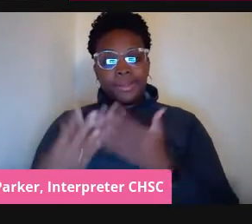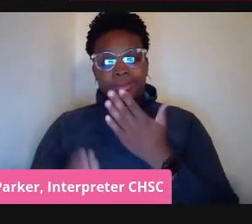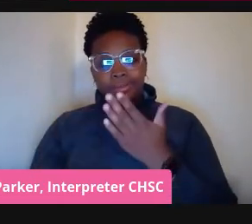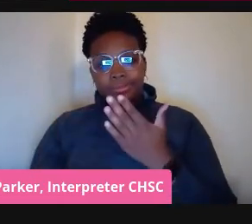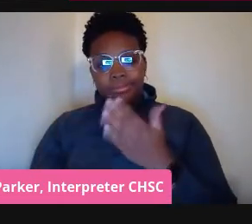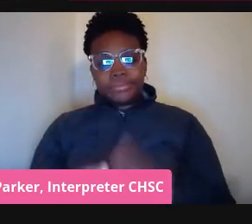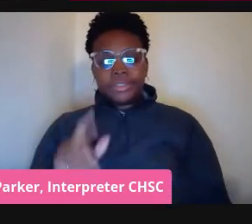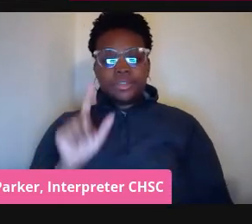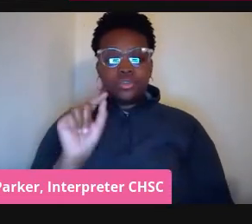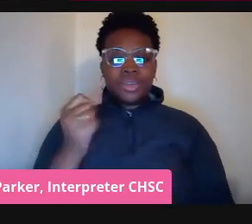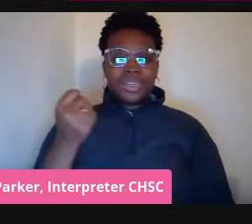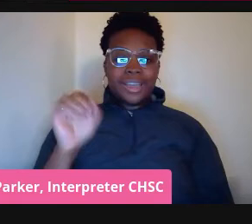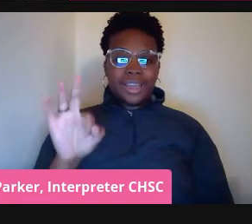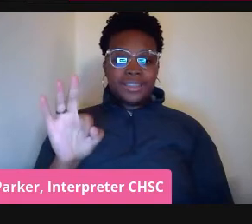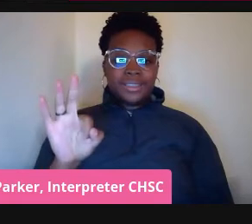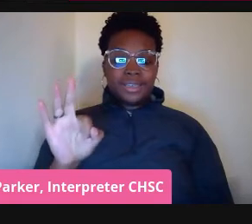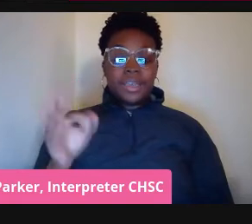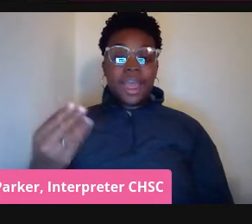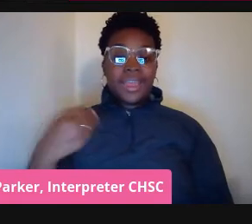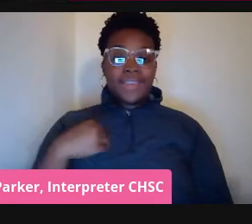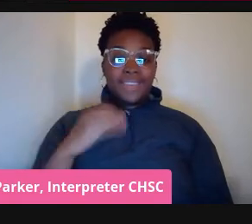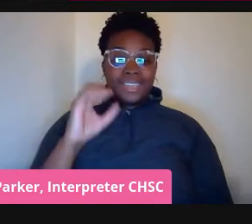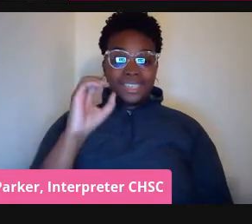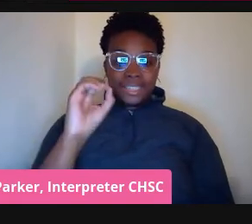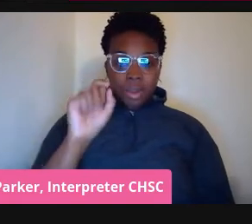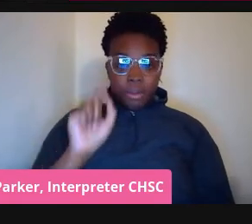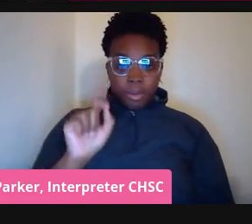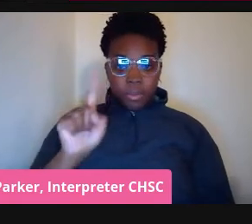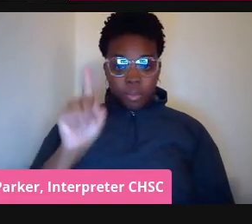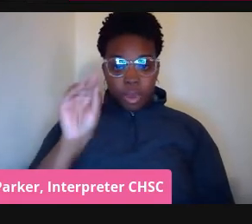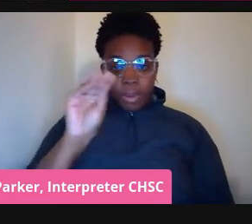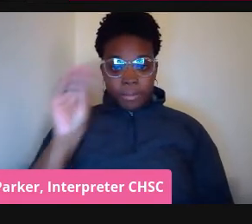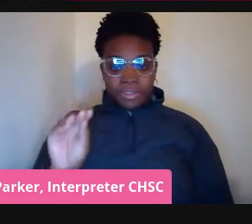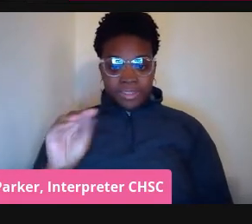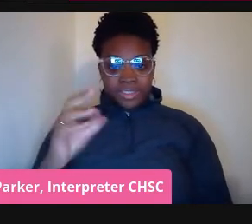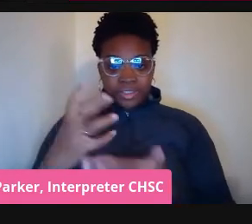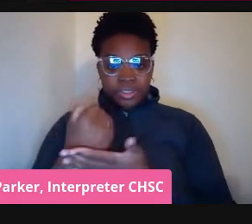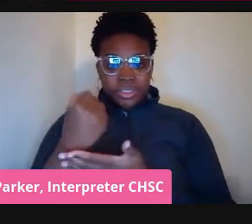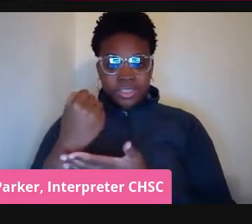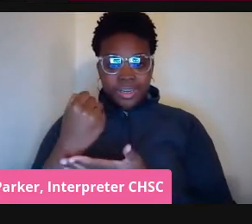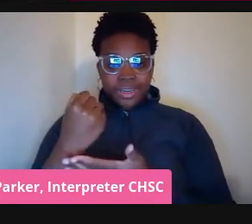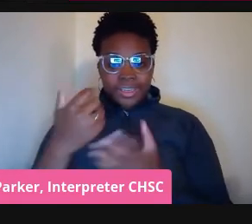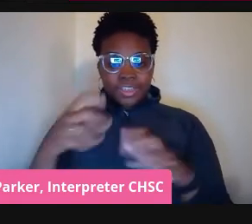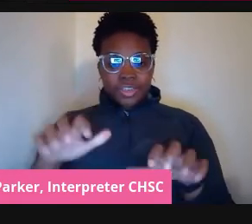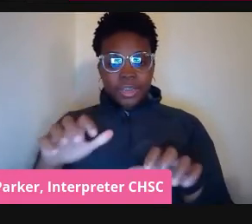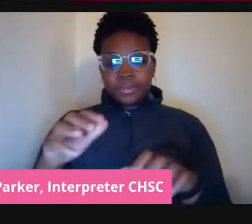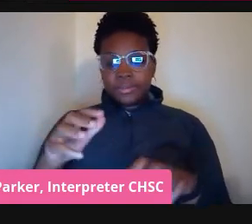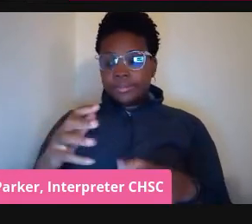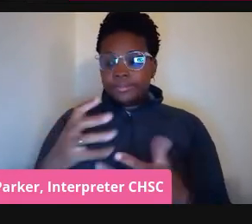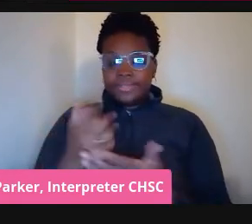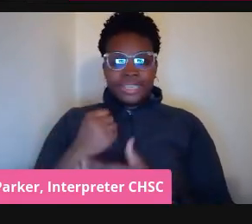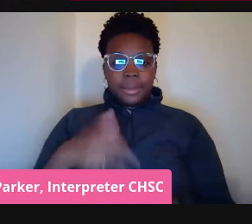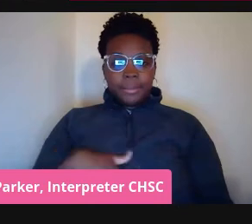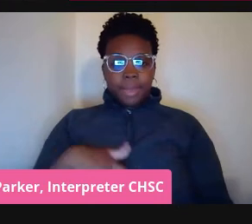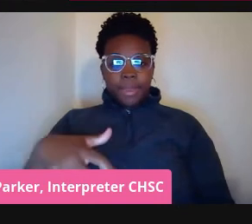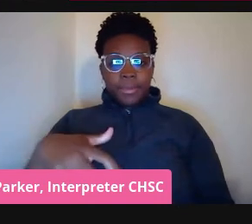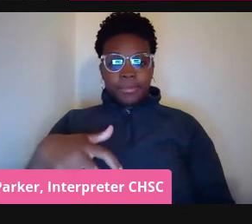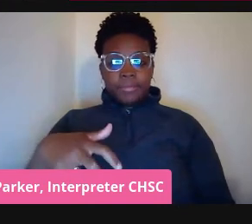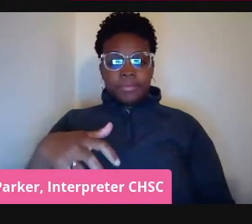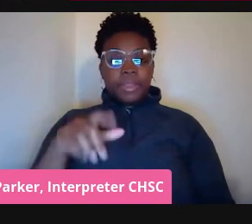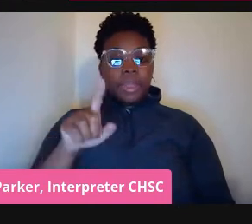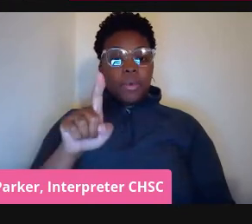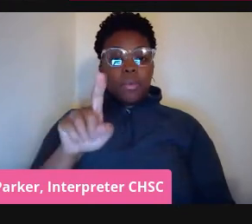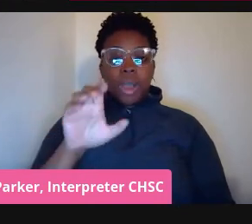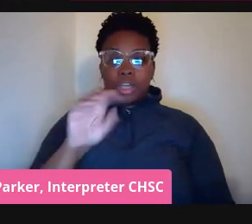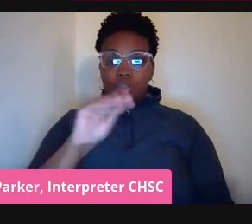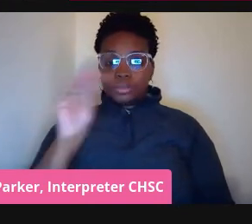2019. I had been given a 0.1% chance of getting pregnant. And I went completely 100% vegan